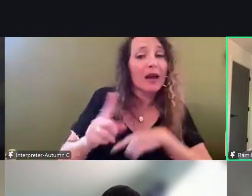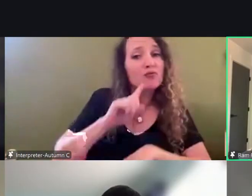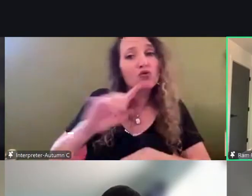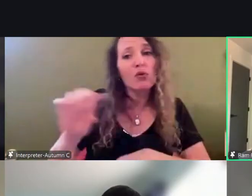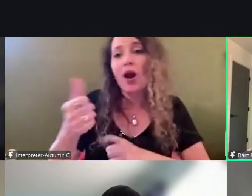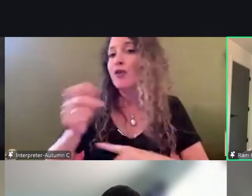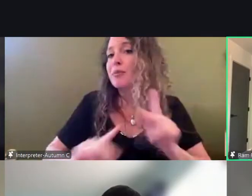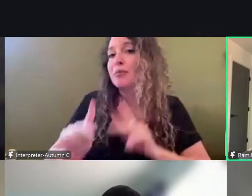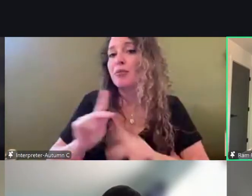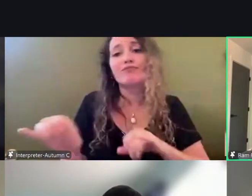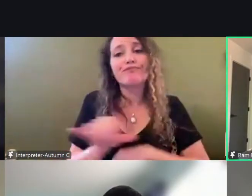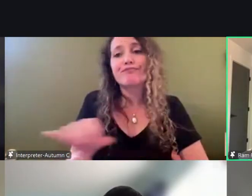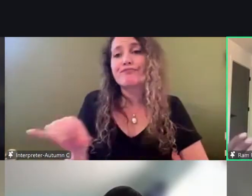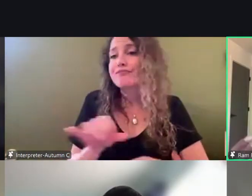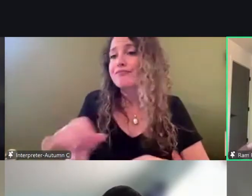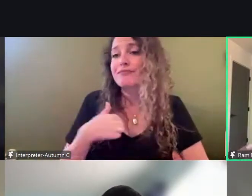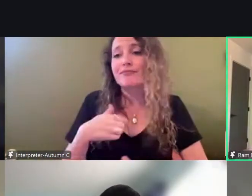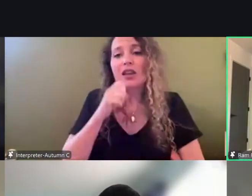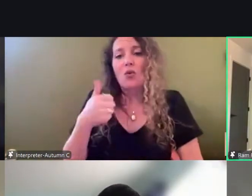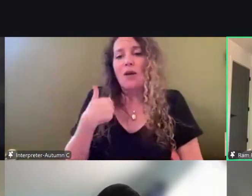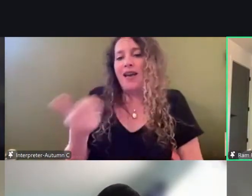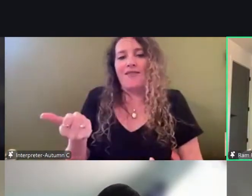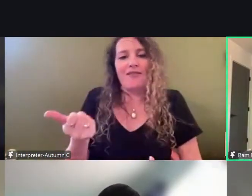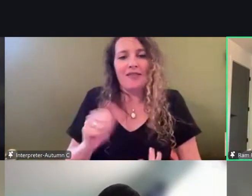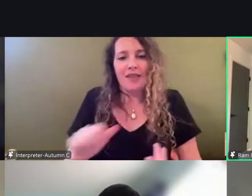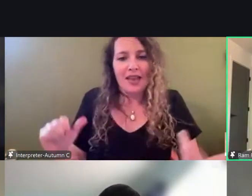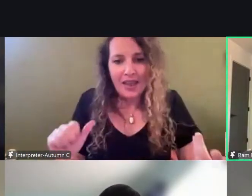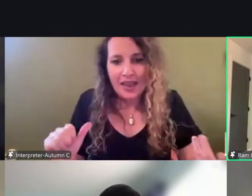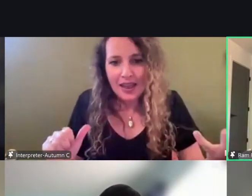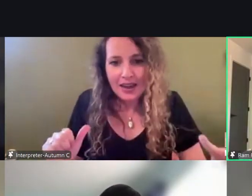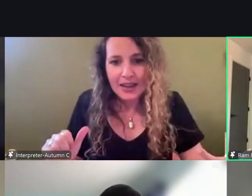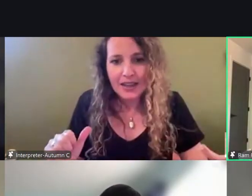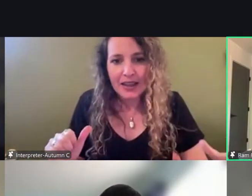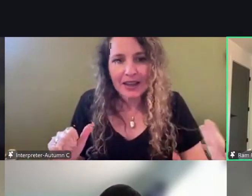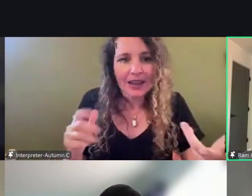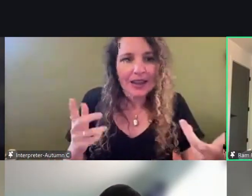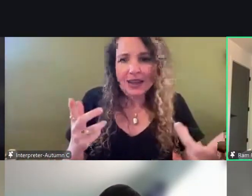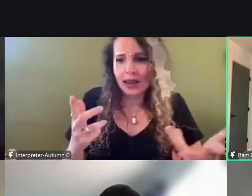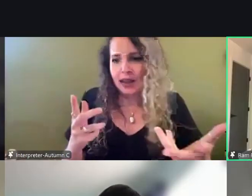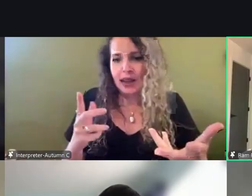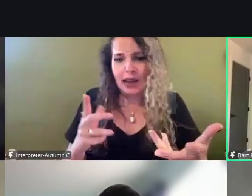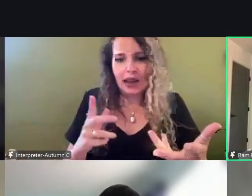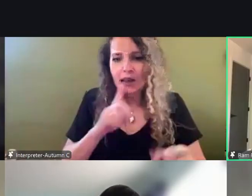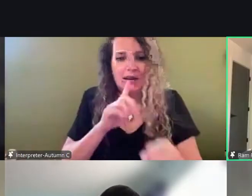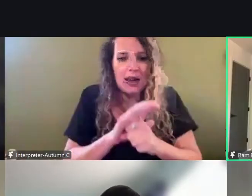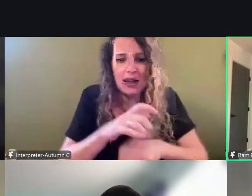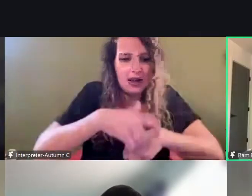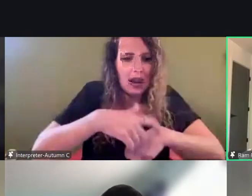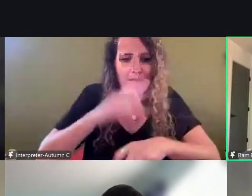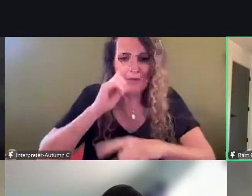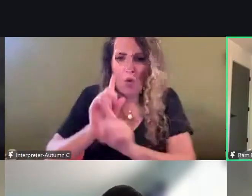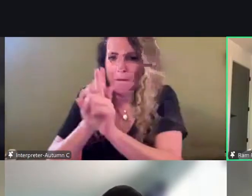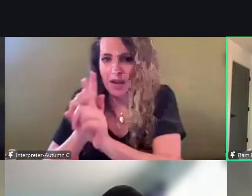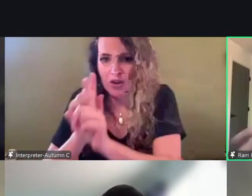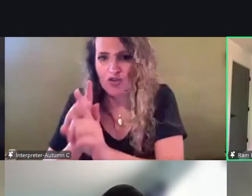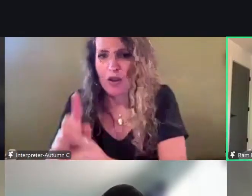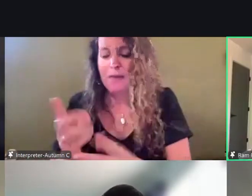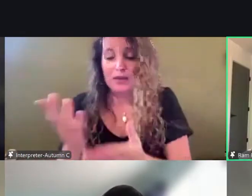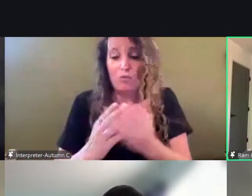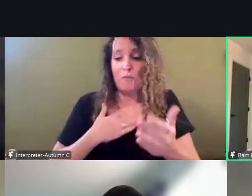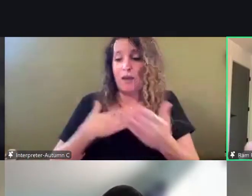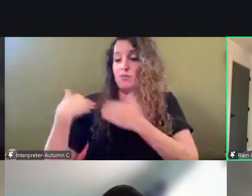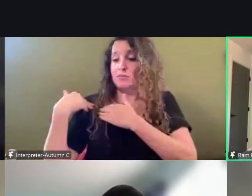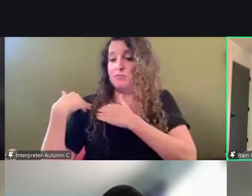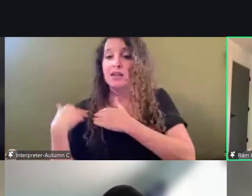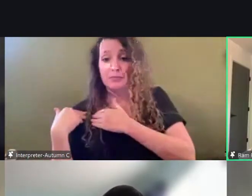do, is I don't have any FTE for mentorship. I don't have any dedicated time as part of my responsibilities to